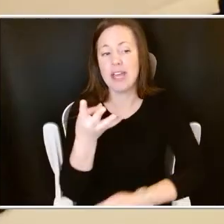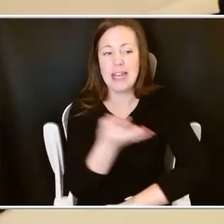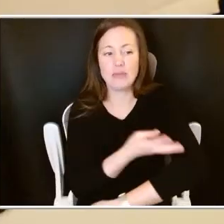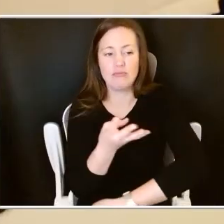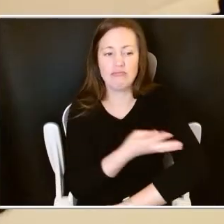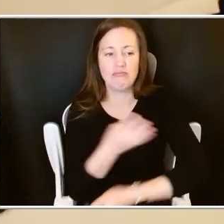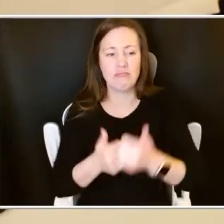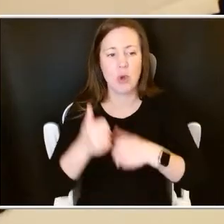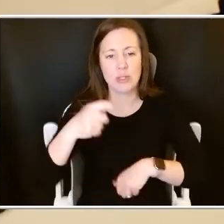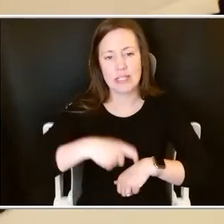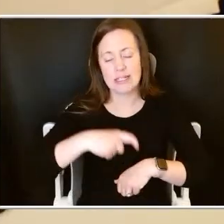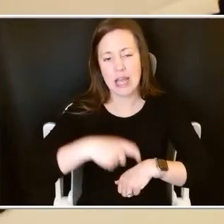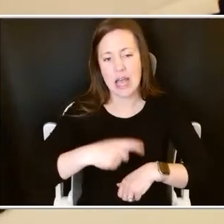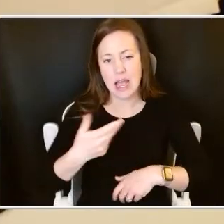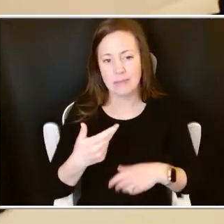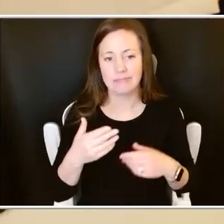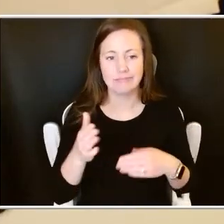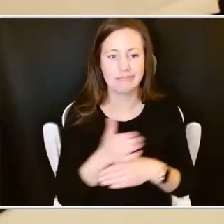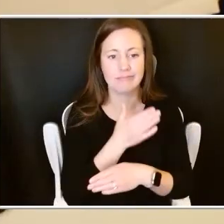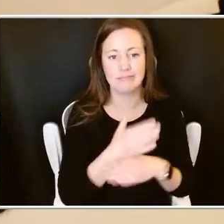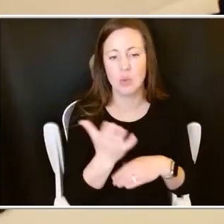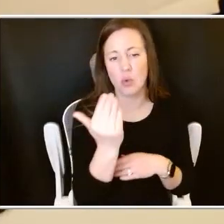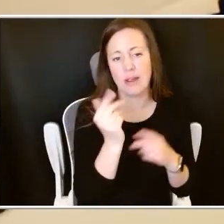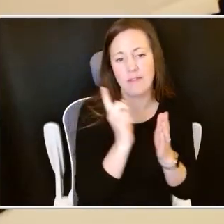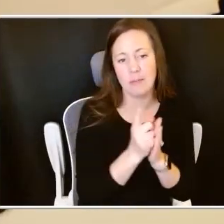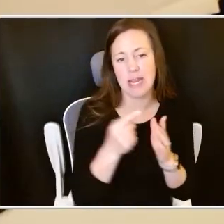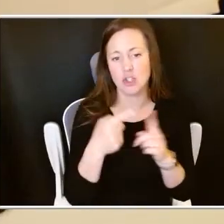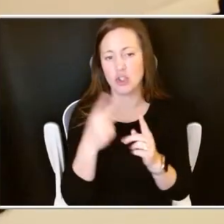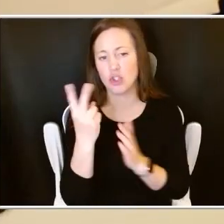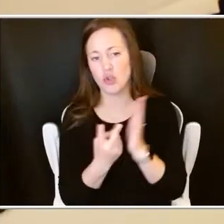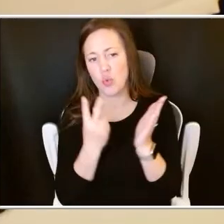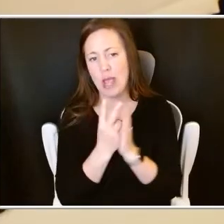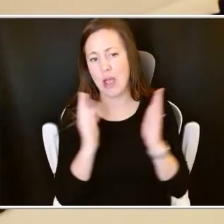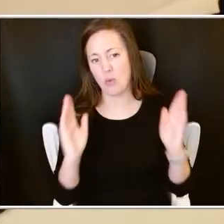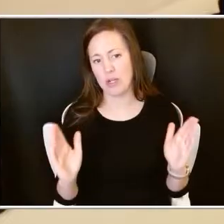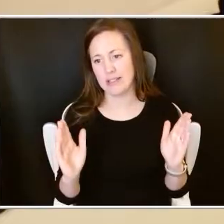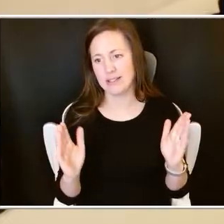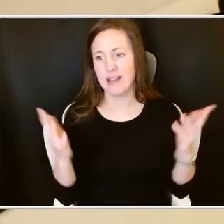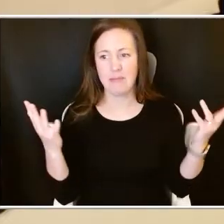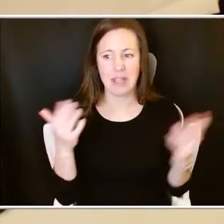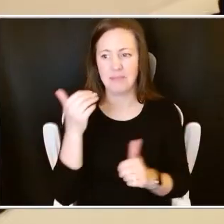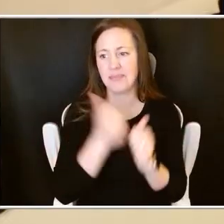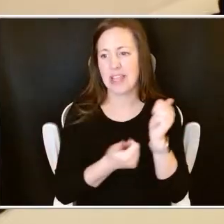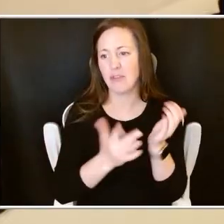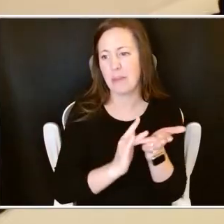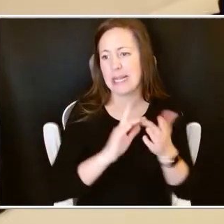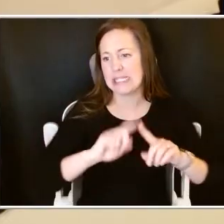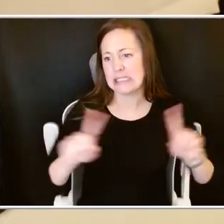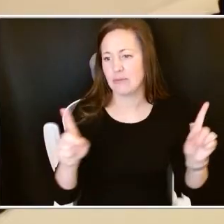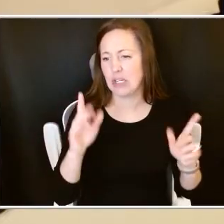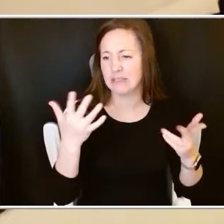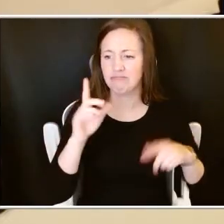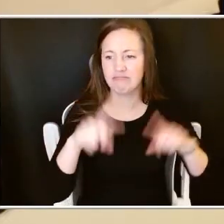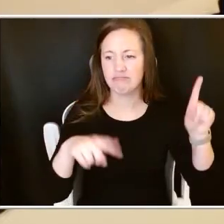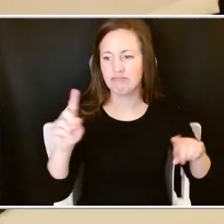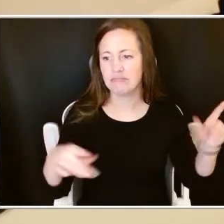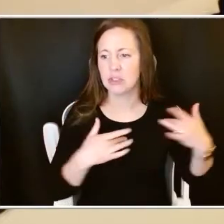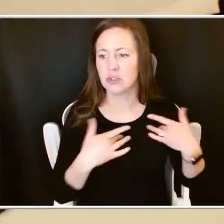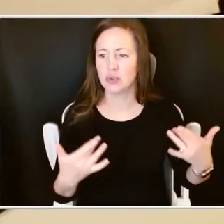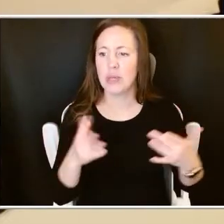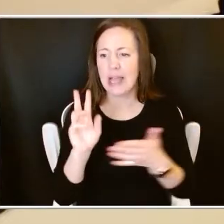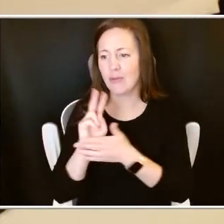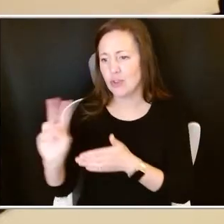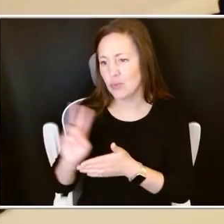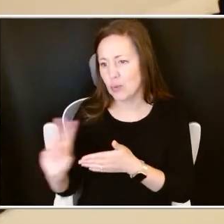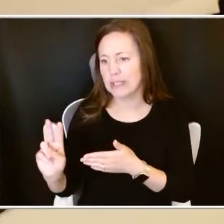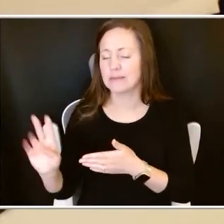time over between 15 minutes to 2 hours. Every agent is different. They're usually given between every 2 to 4 weeks, and